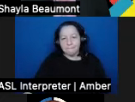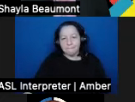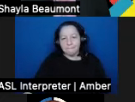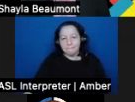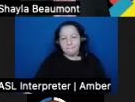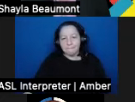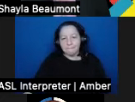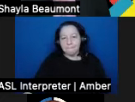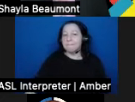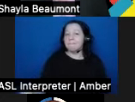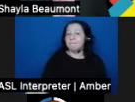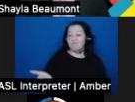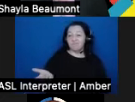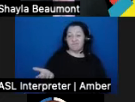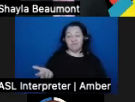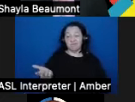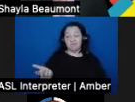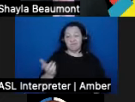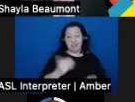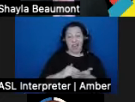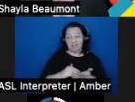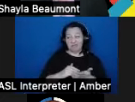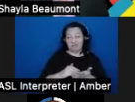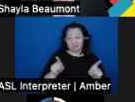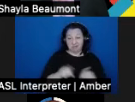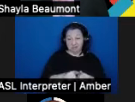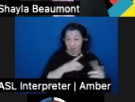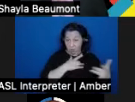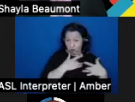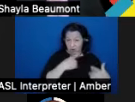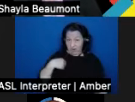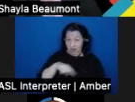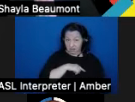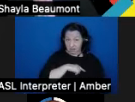And again, like, would we have that same worry? Like I said, if you had a broken